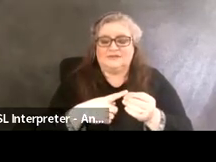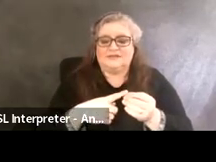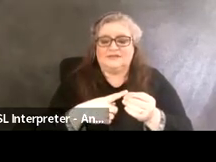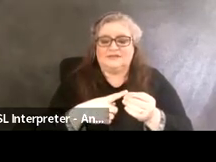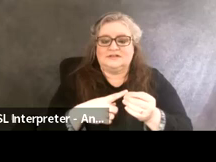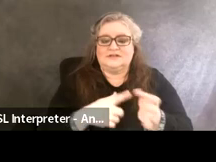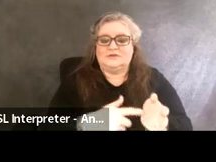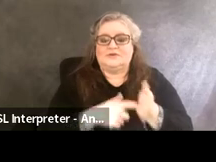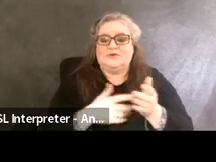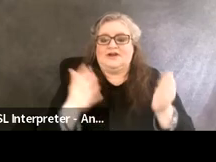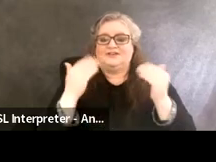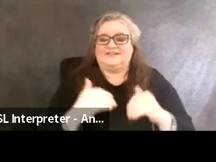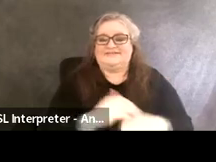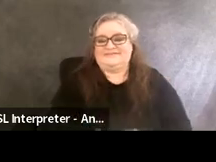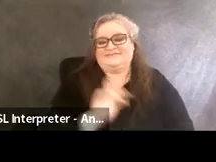what's required next.